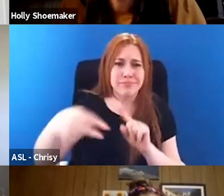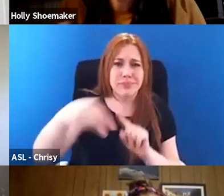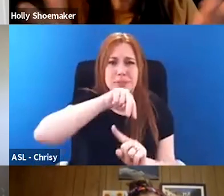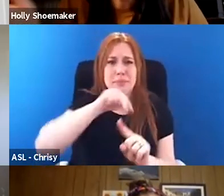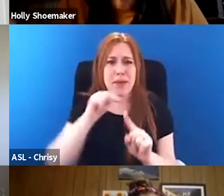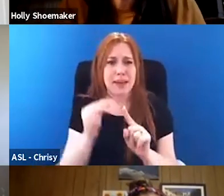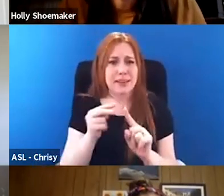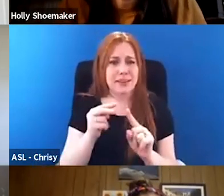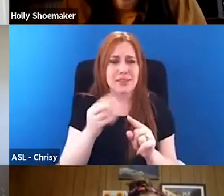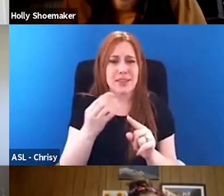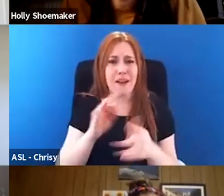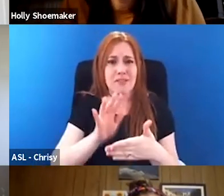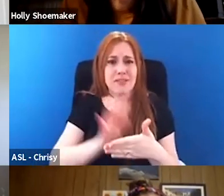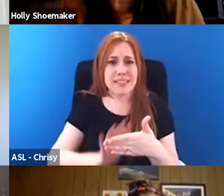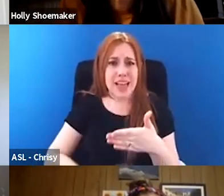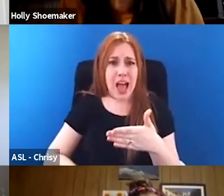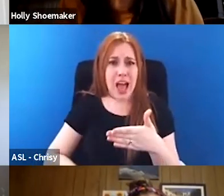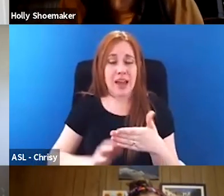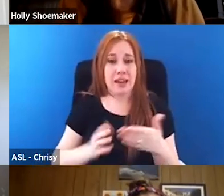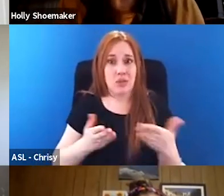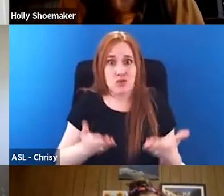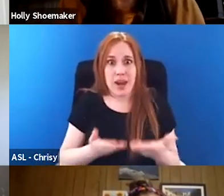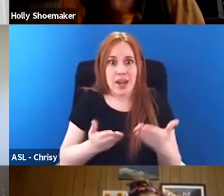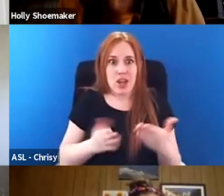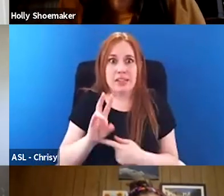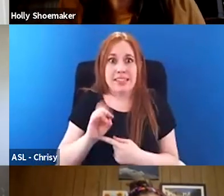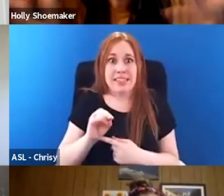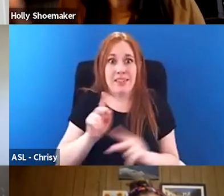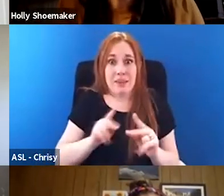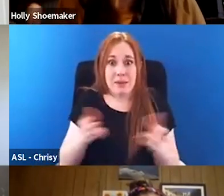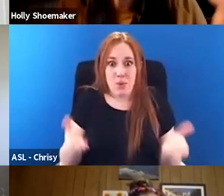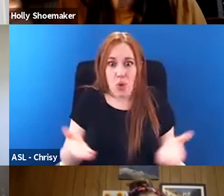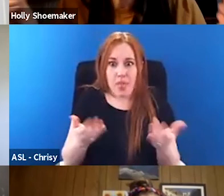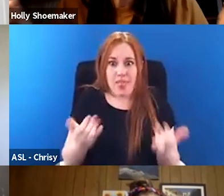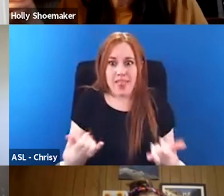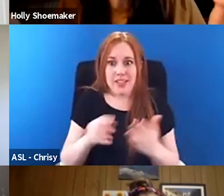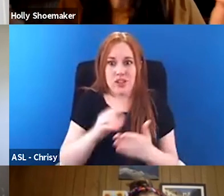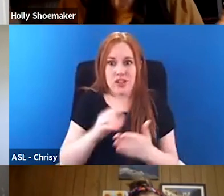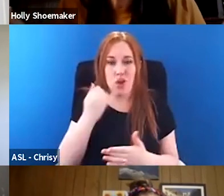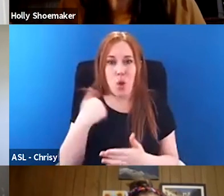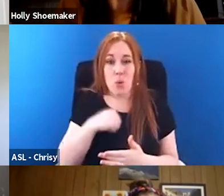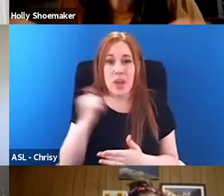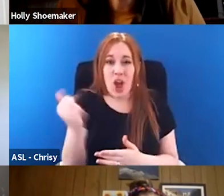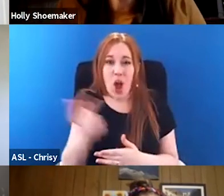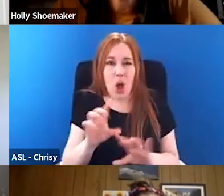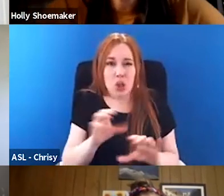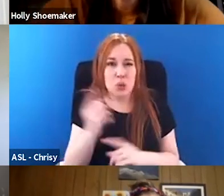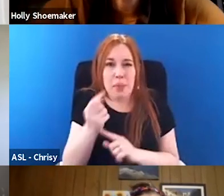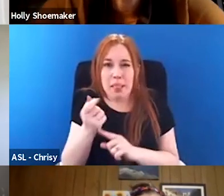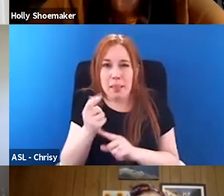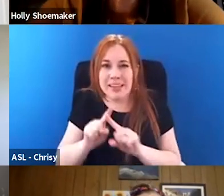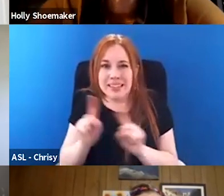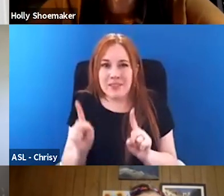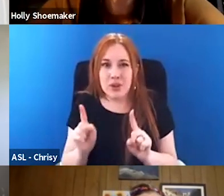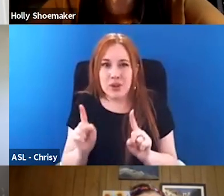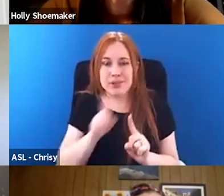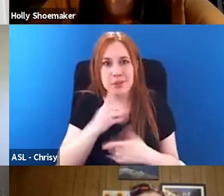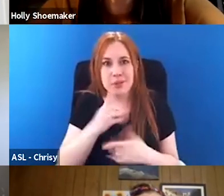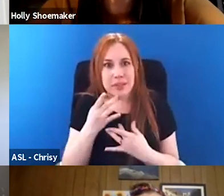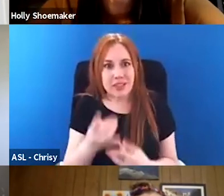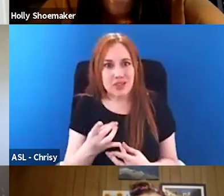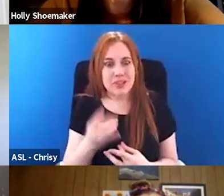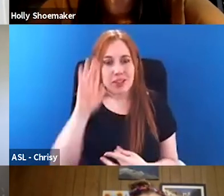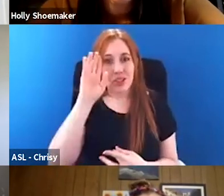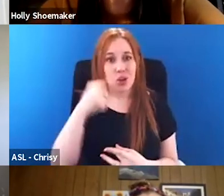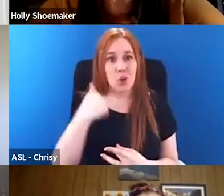what, right here, there's 70 people on this call. We all do something a little different. And so it's so interesting to know that we can